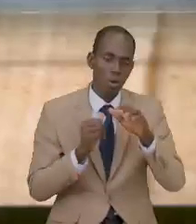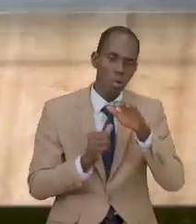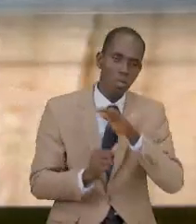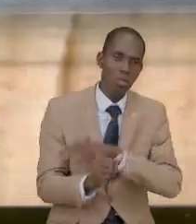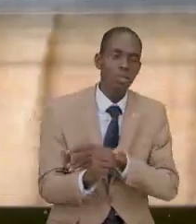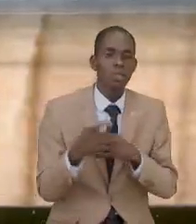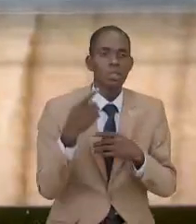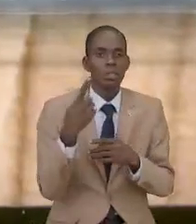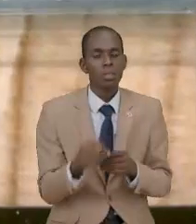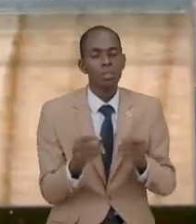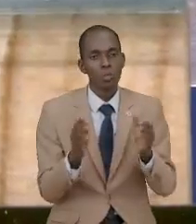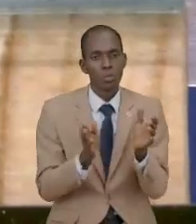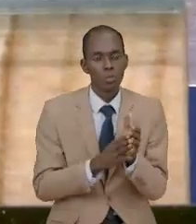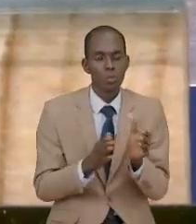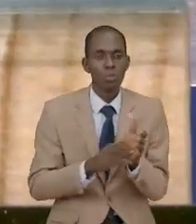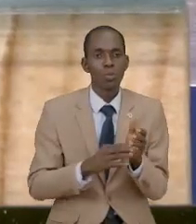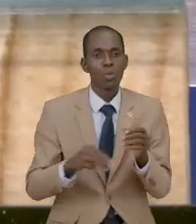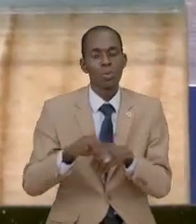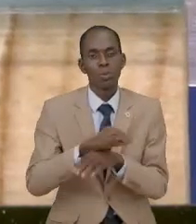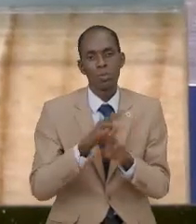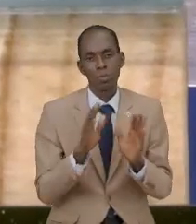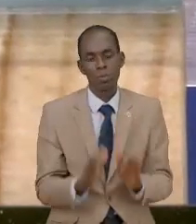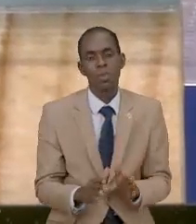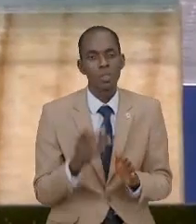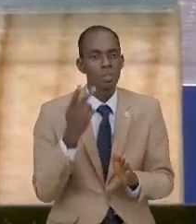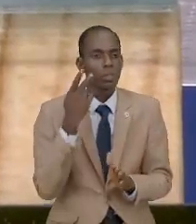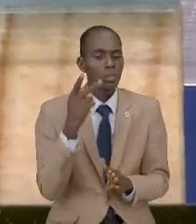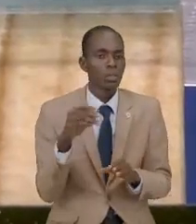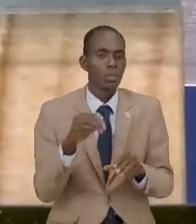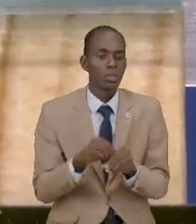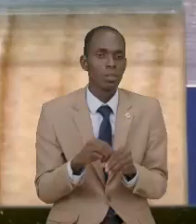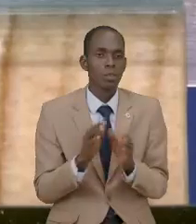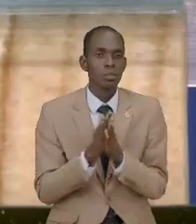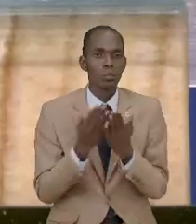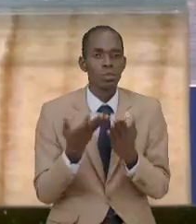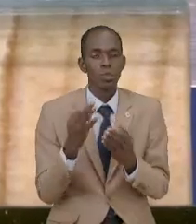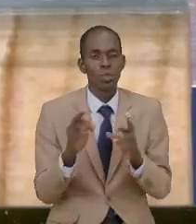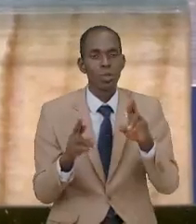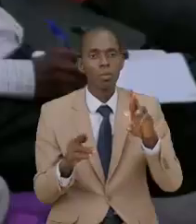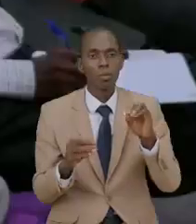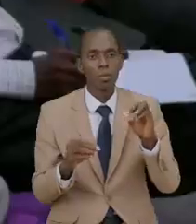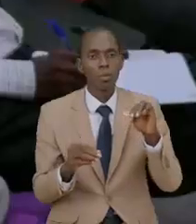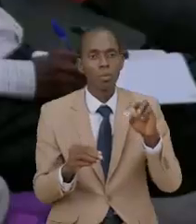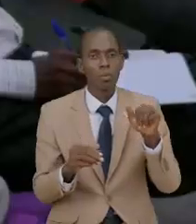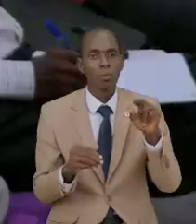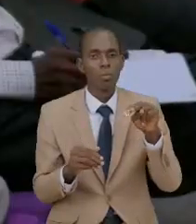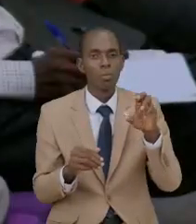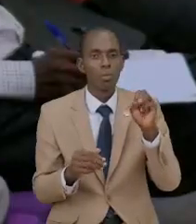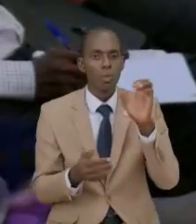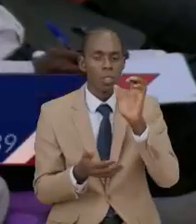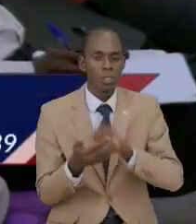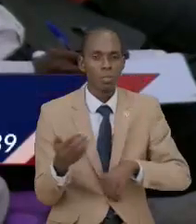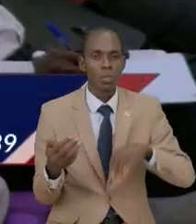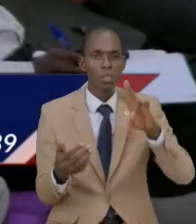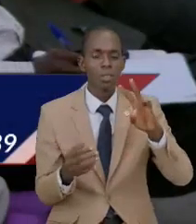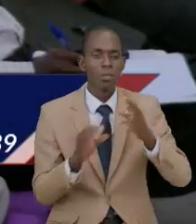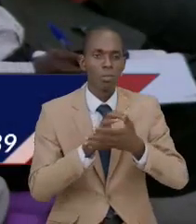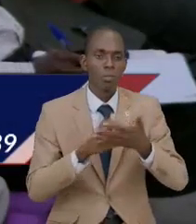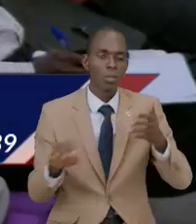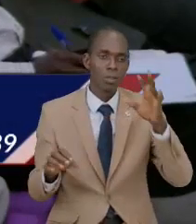his schoolmaster. He tells us in Romans chapter 7, reading from verse